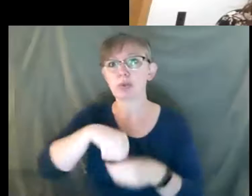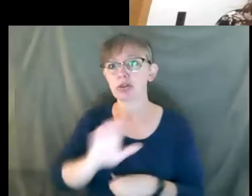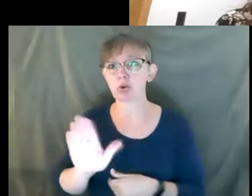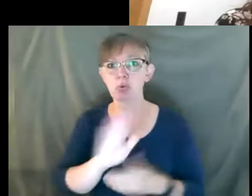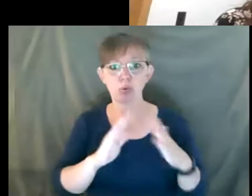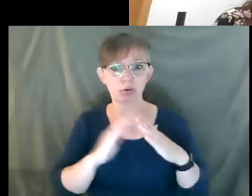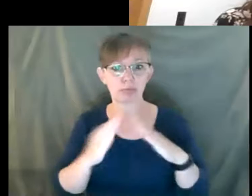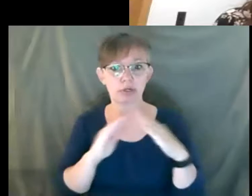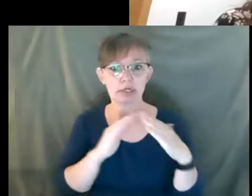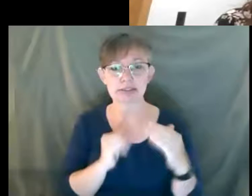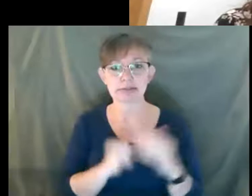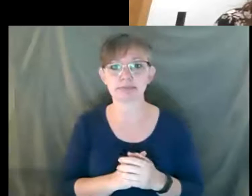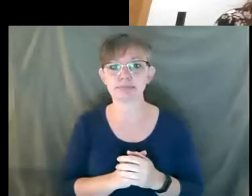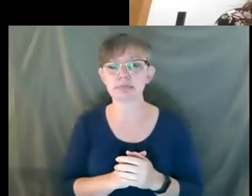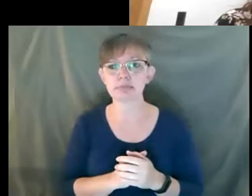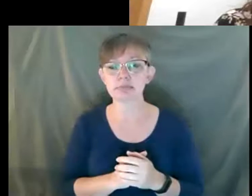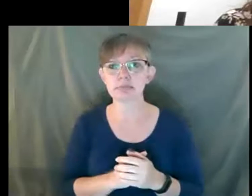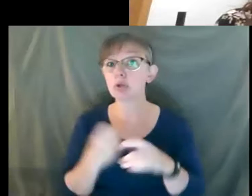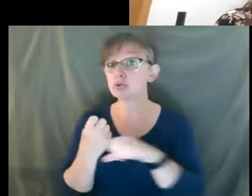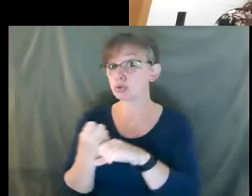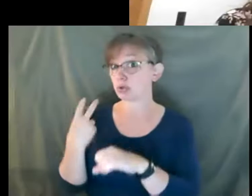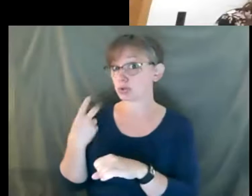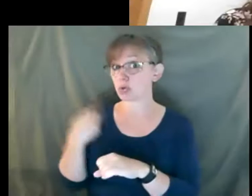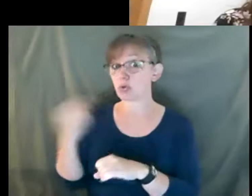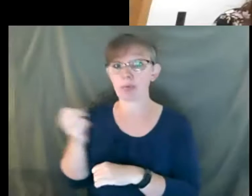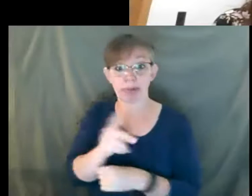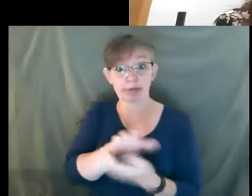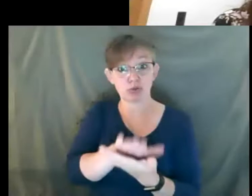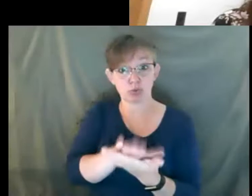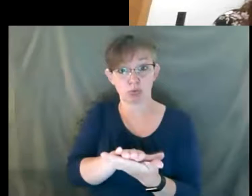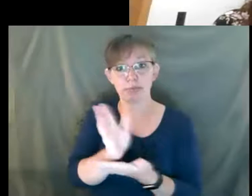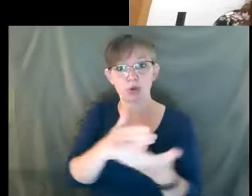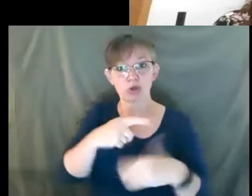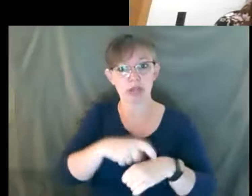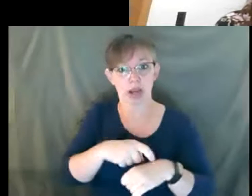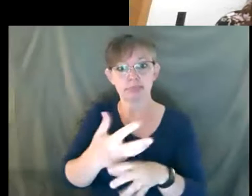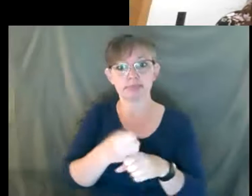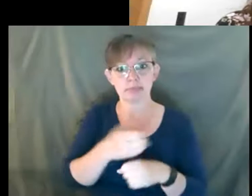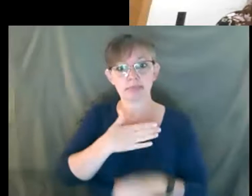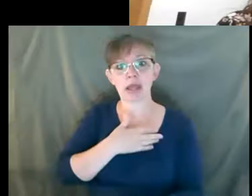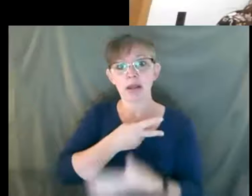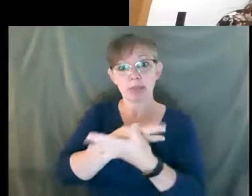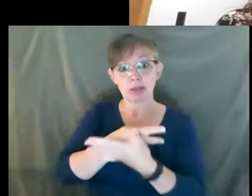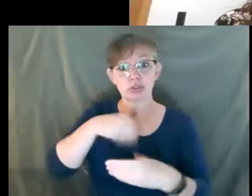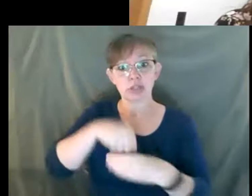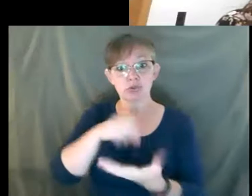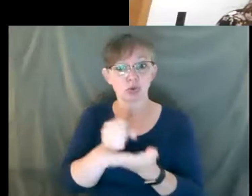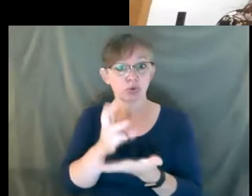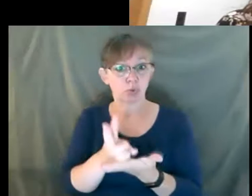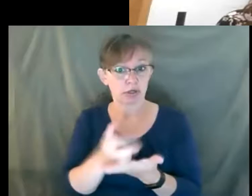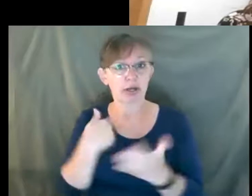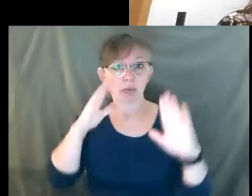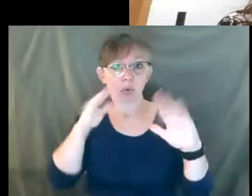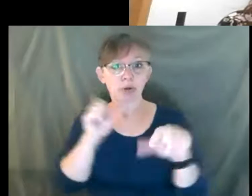community. 2 years ago, I returned to school part-time for my master's in social work in hopes to work more with the older